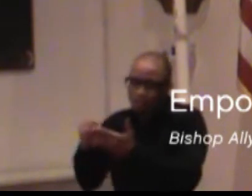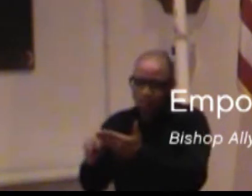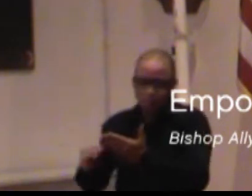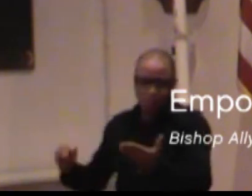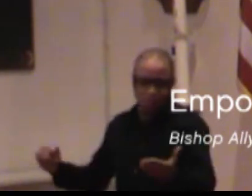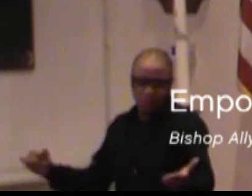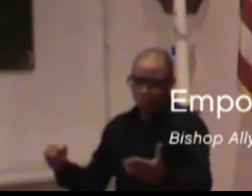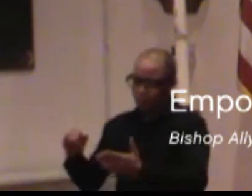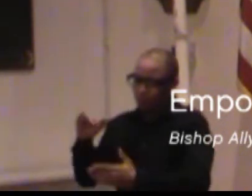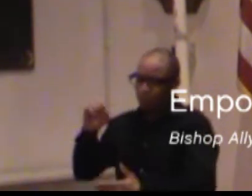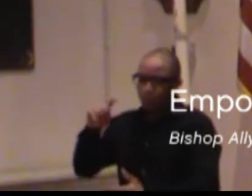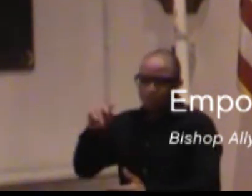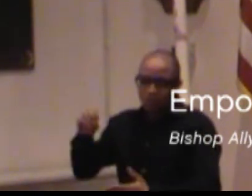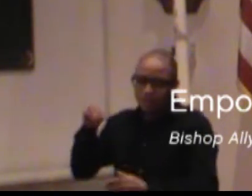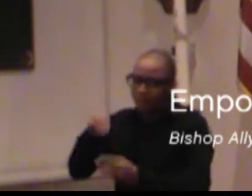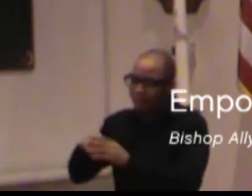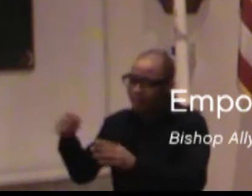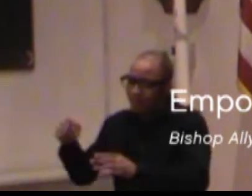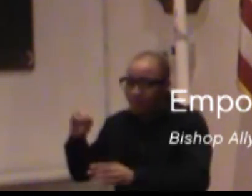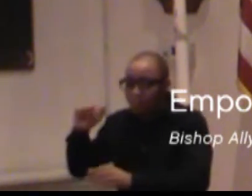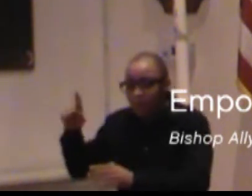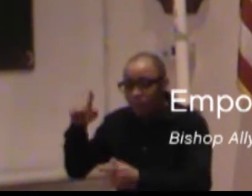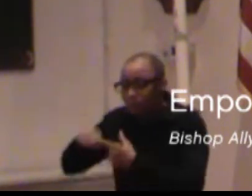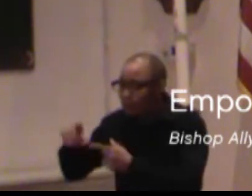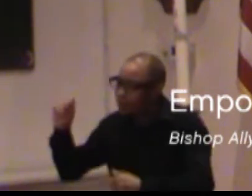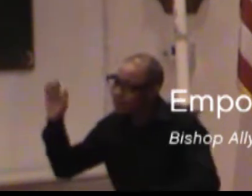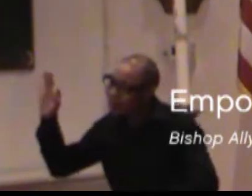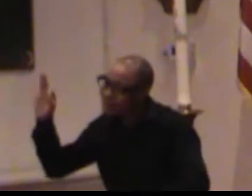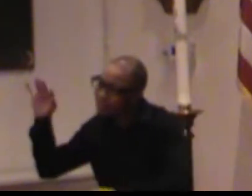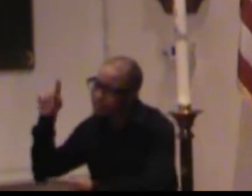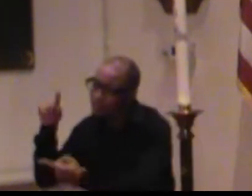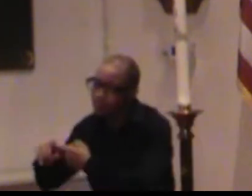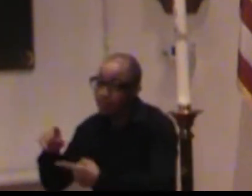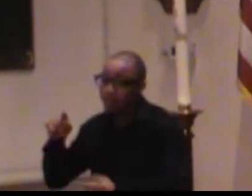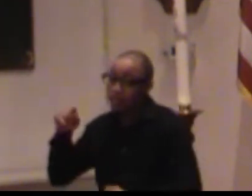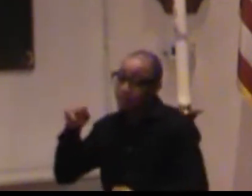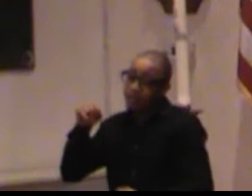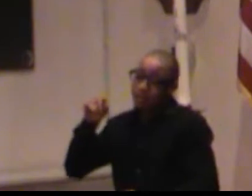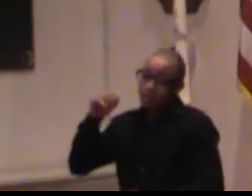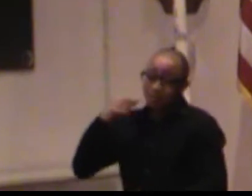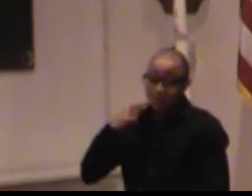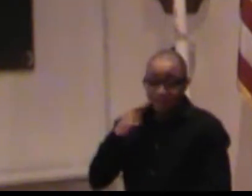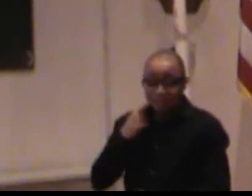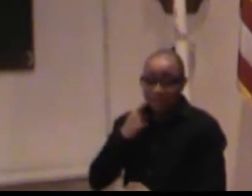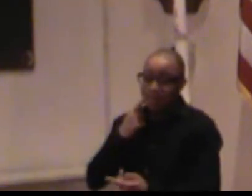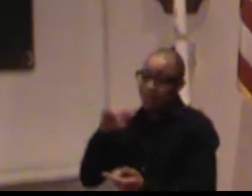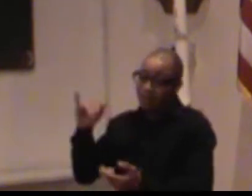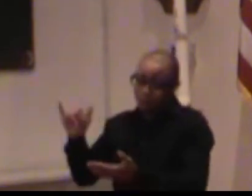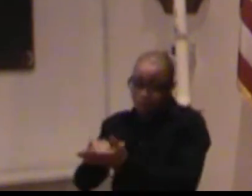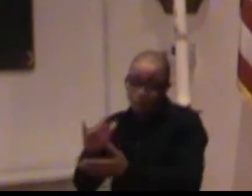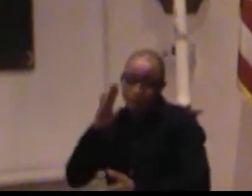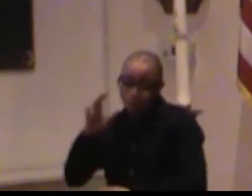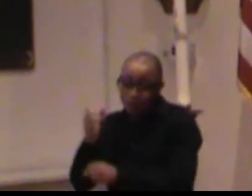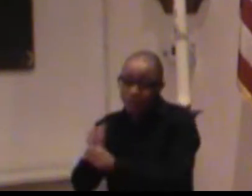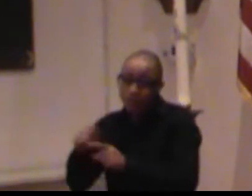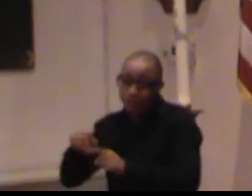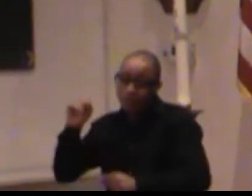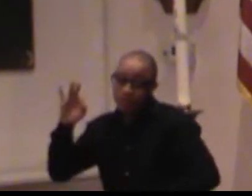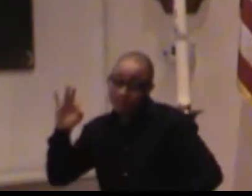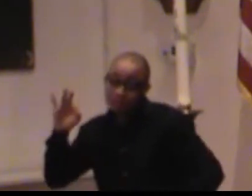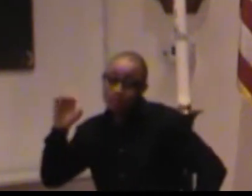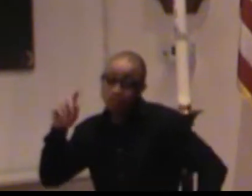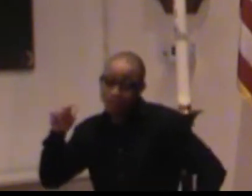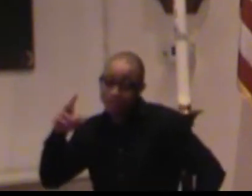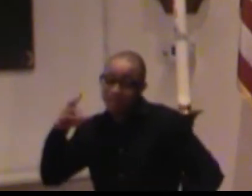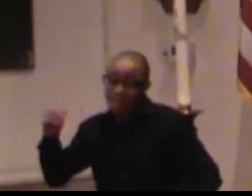streets on the map all the way out to 19th Street. They said, we feel New York is going to get all the way to 19th Street in its